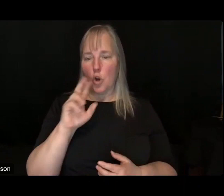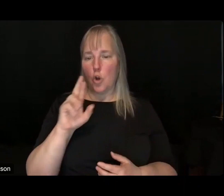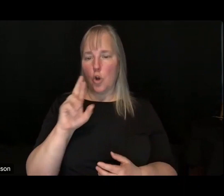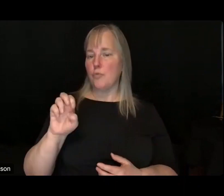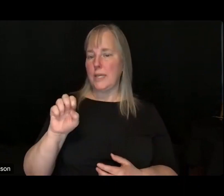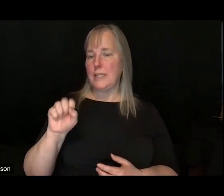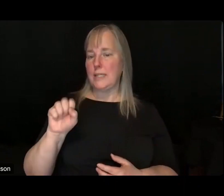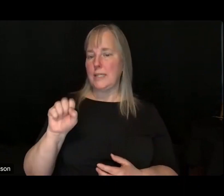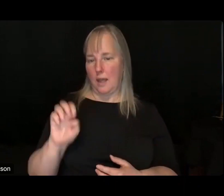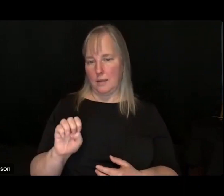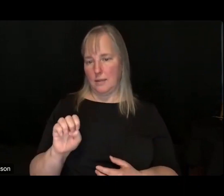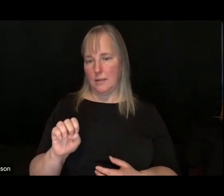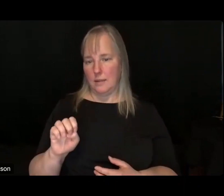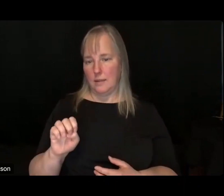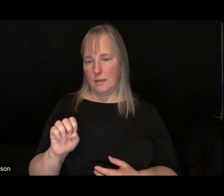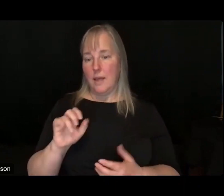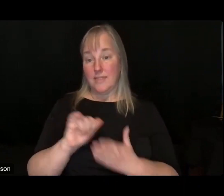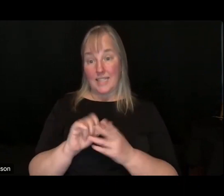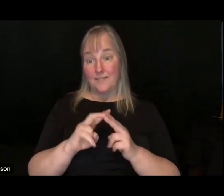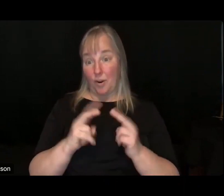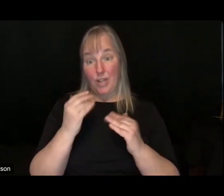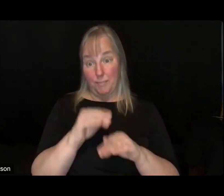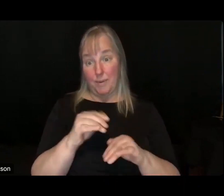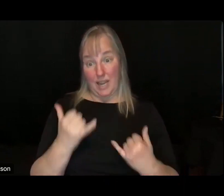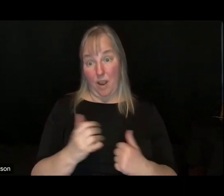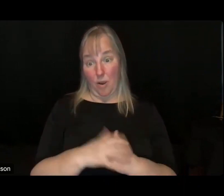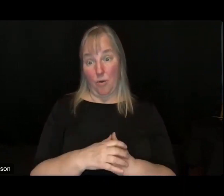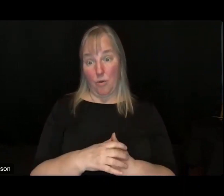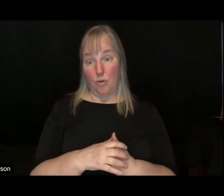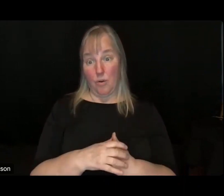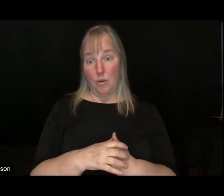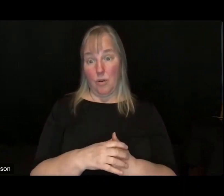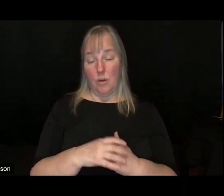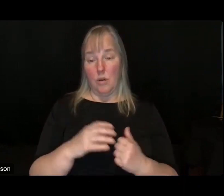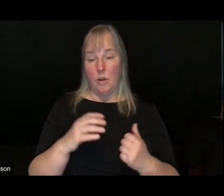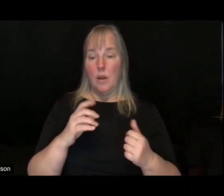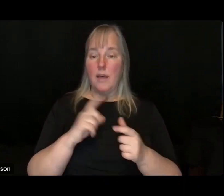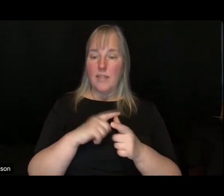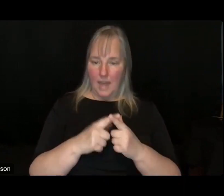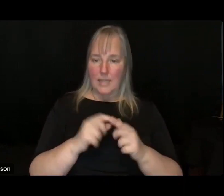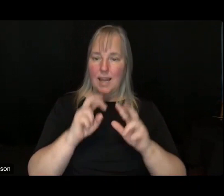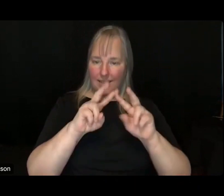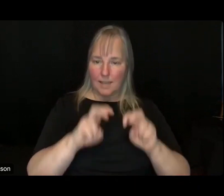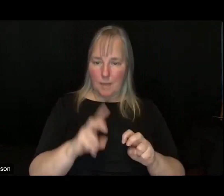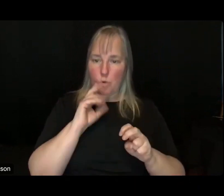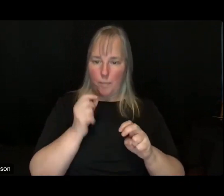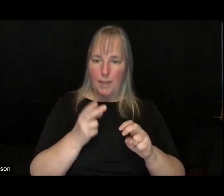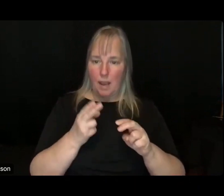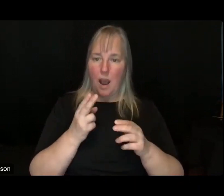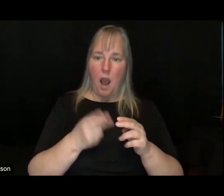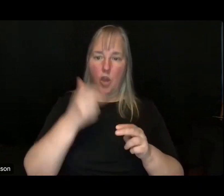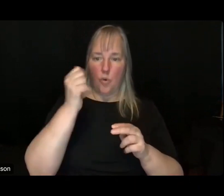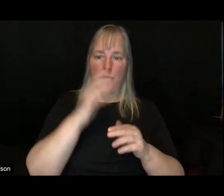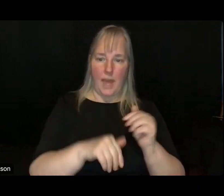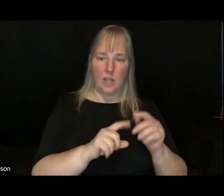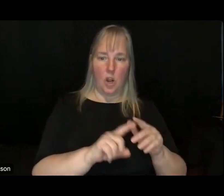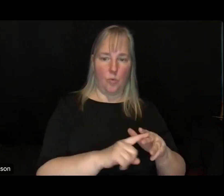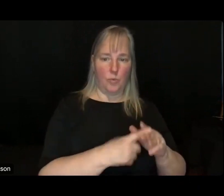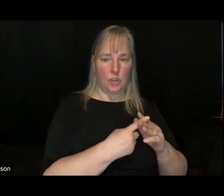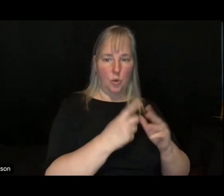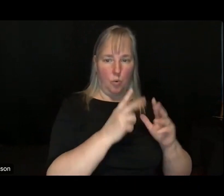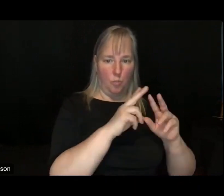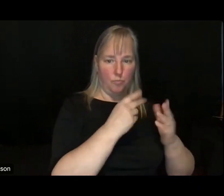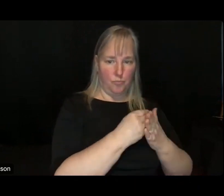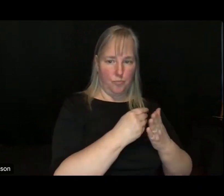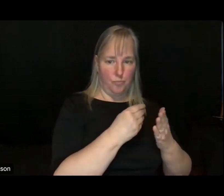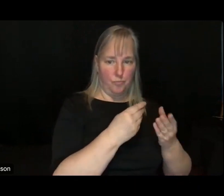which is very limited these days there, then assessment will be higher than the original property on the previous owner on that